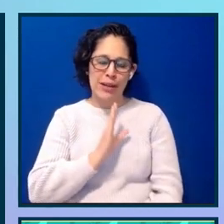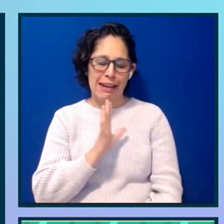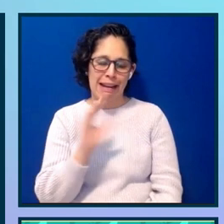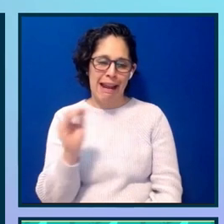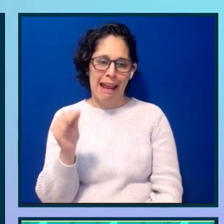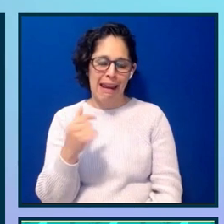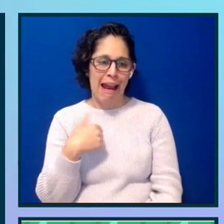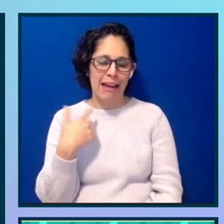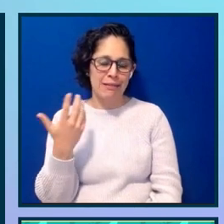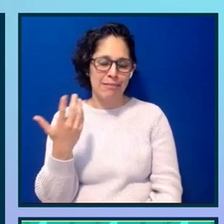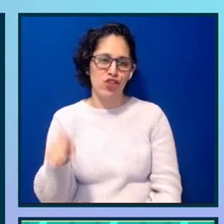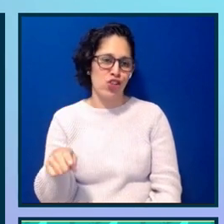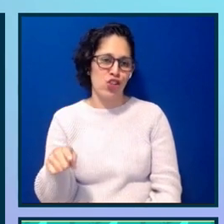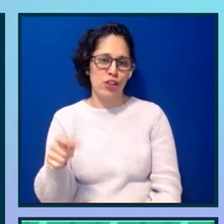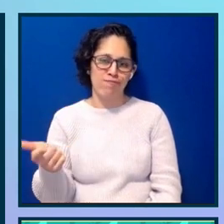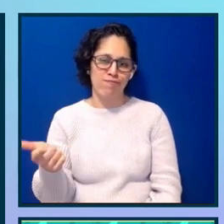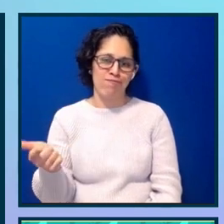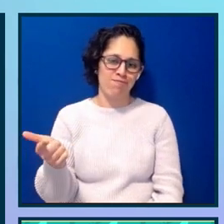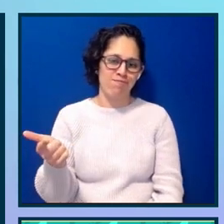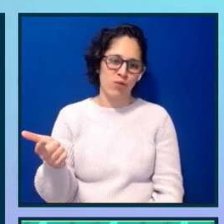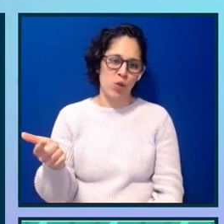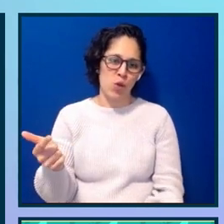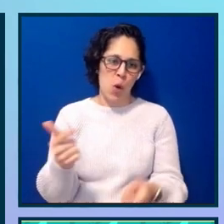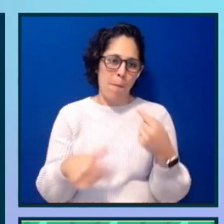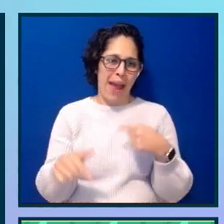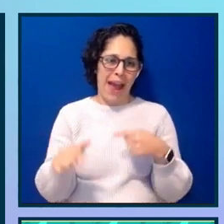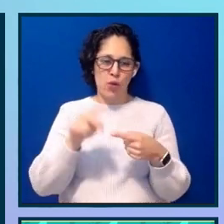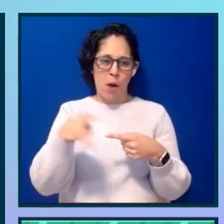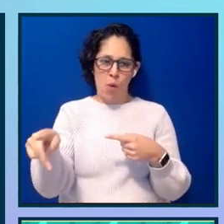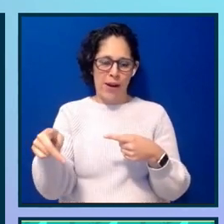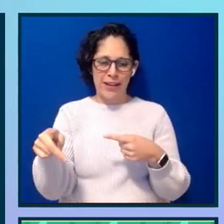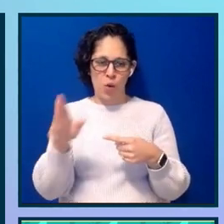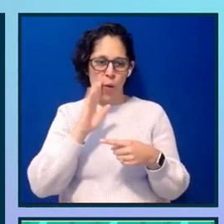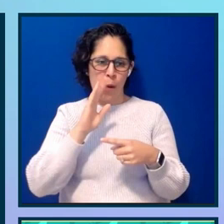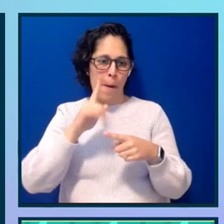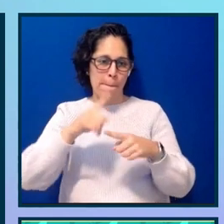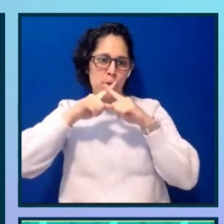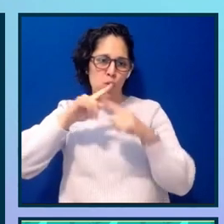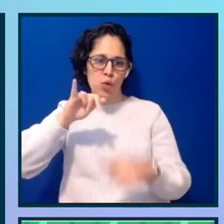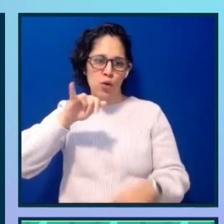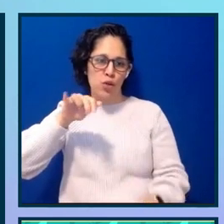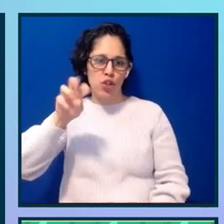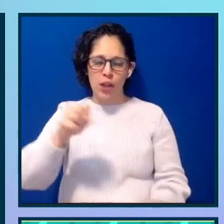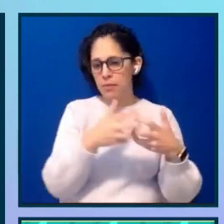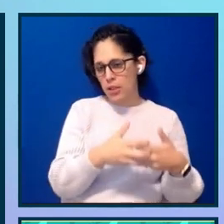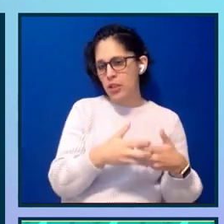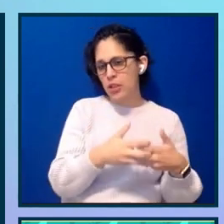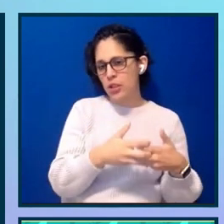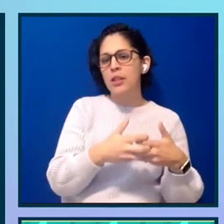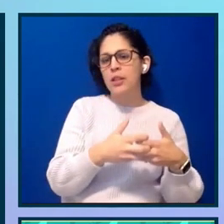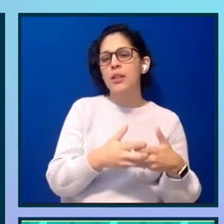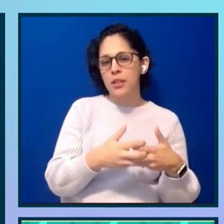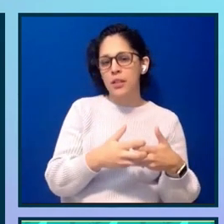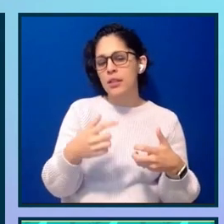to back to our slides. So let's mute JAWS again. Space speech on demand. And go back to our